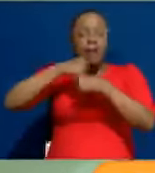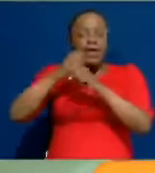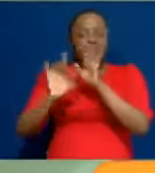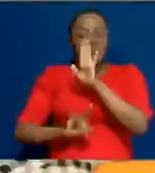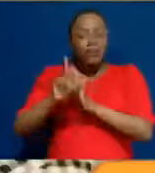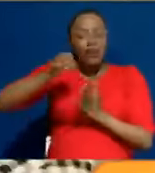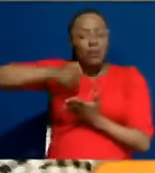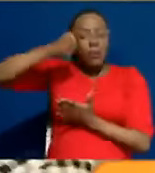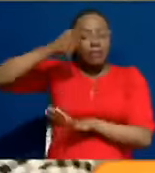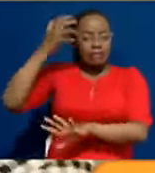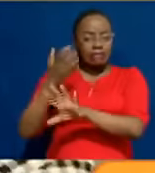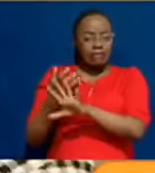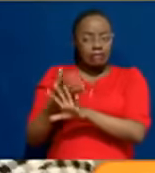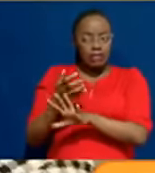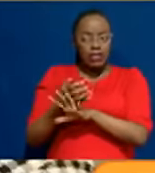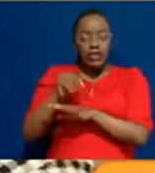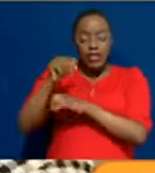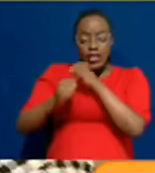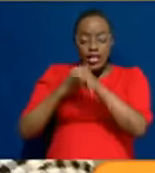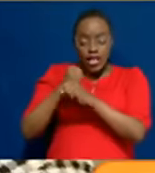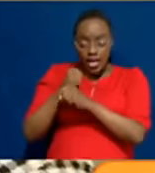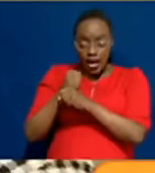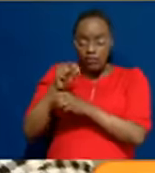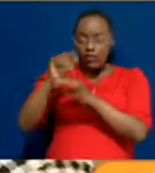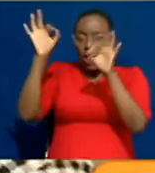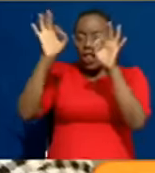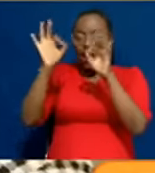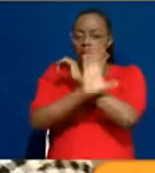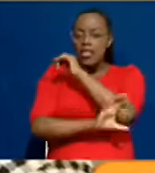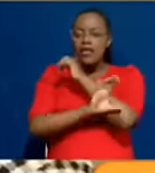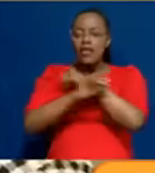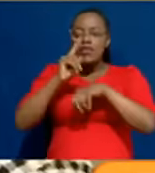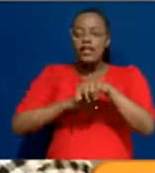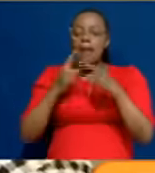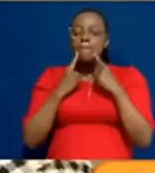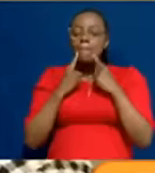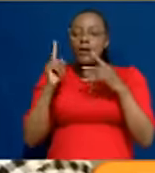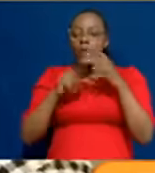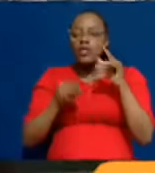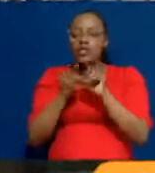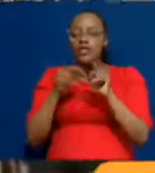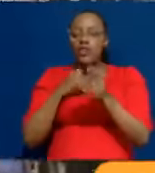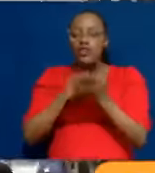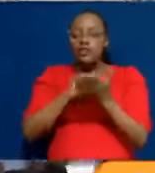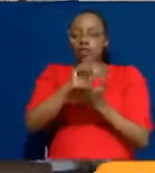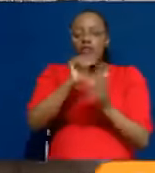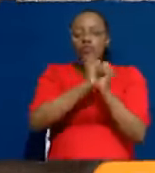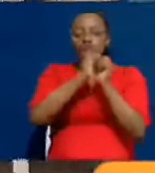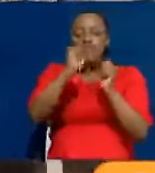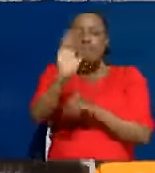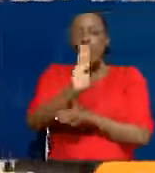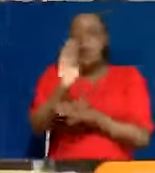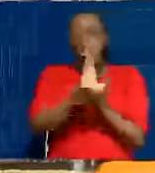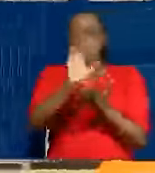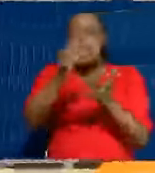development budget. Earlier in the year, she also surprised the country when she said she was forced to release 15 billion shillings